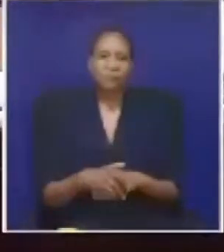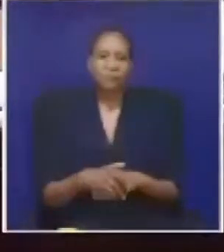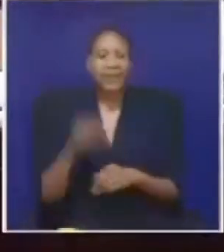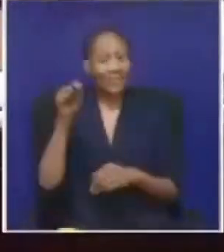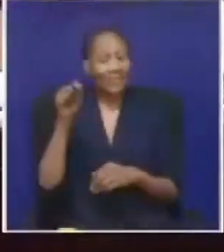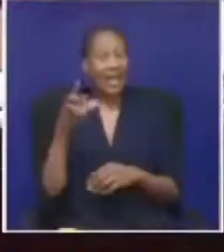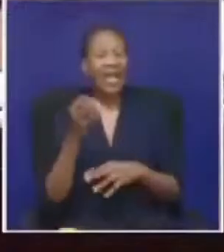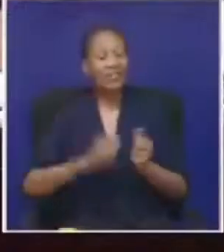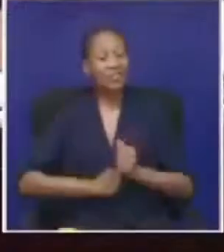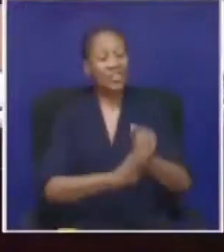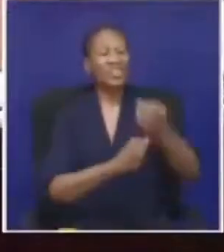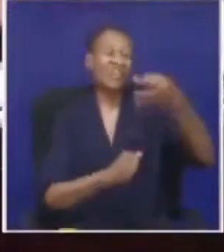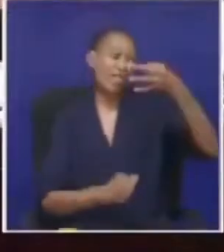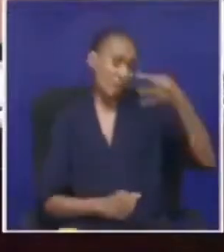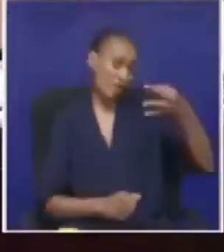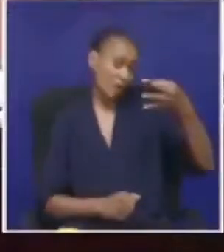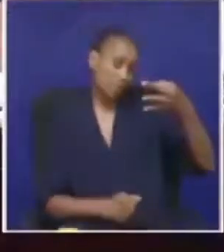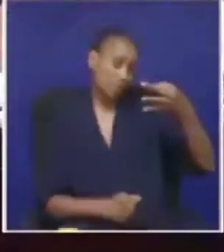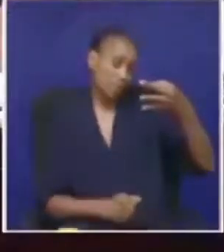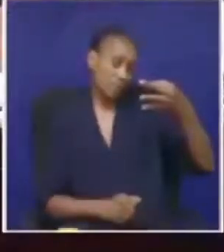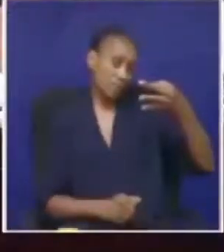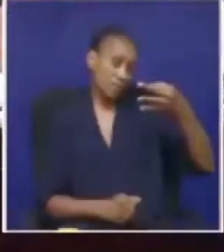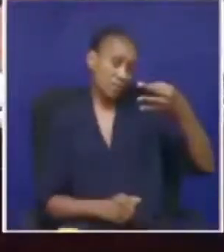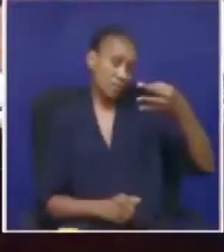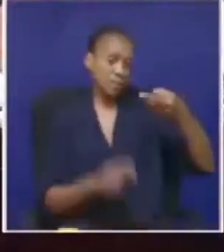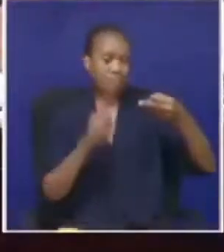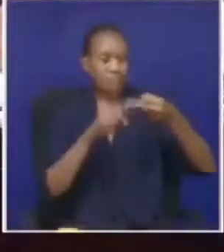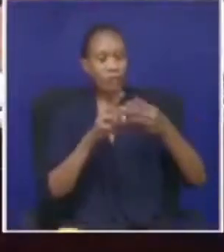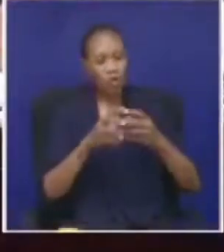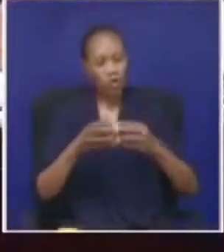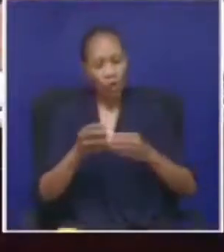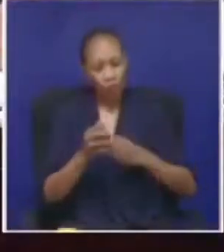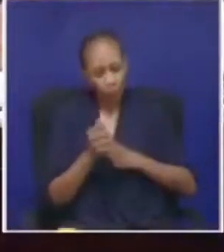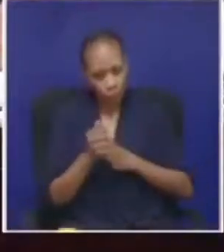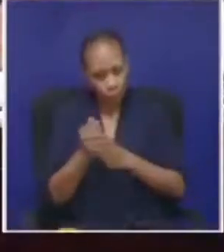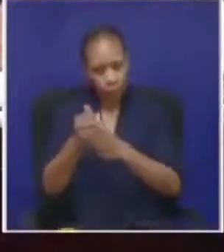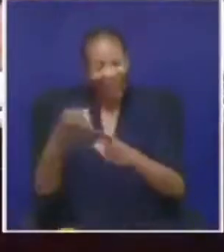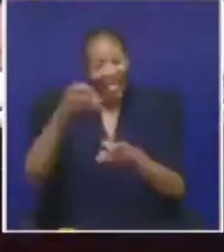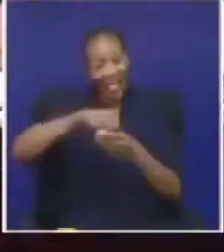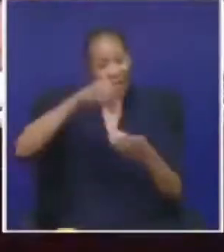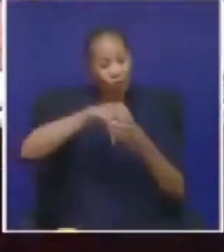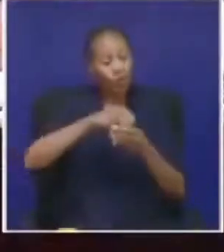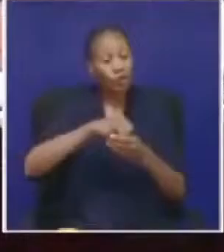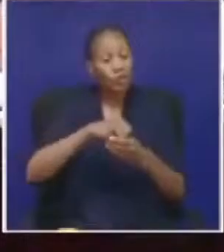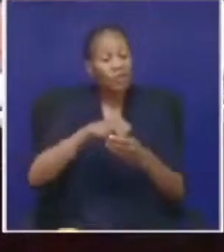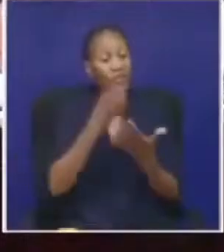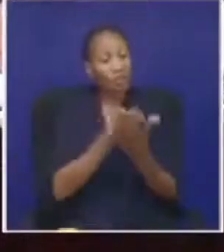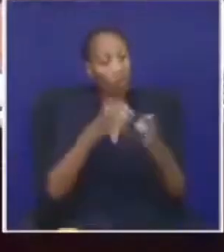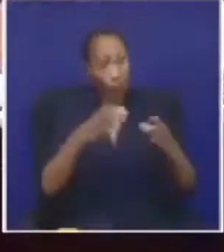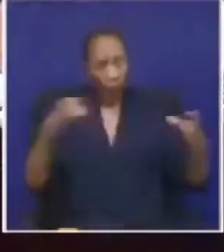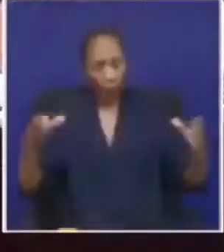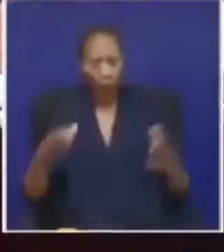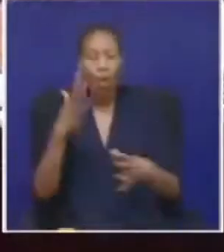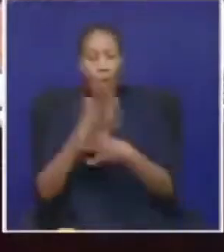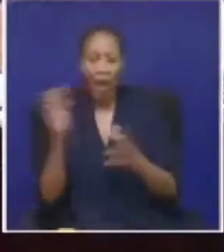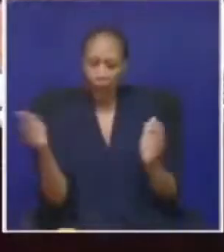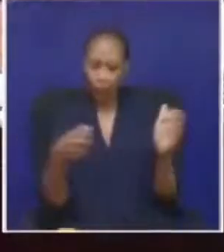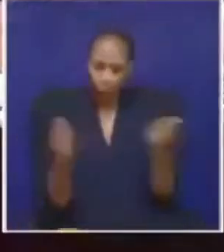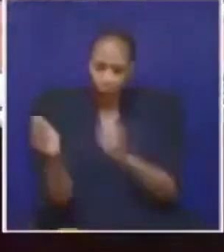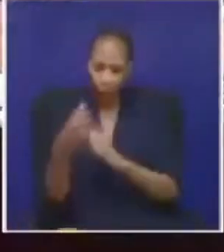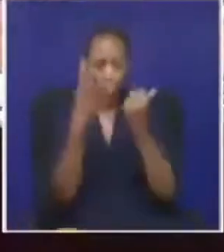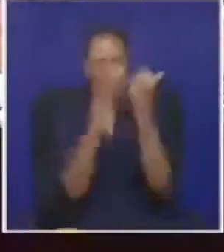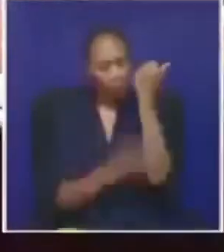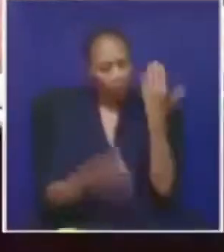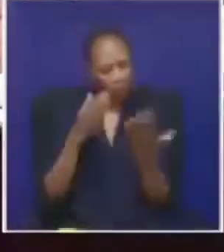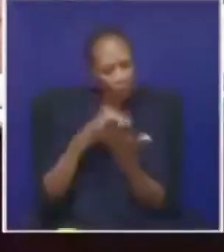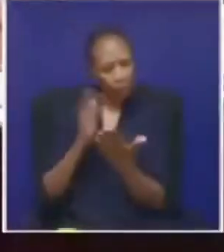3 strategic priorities: driving inclusive growth and job creation, reduce